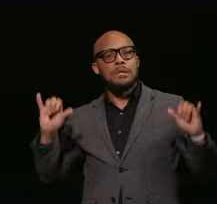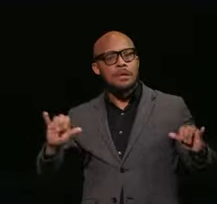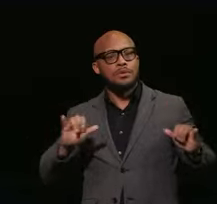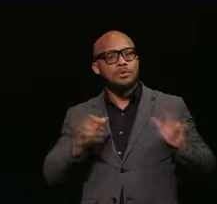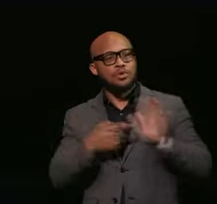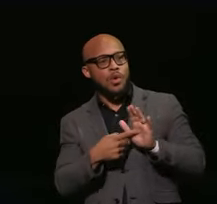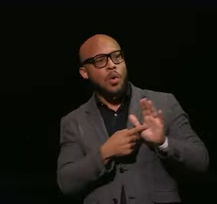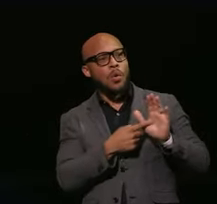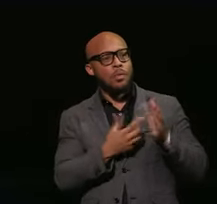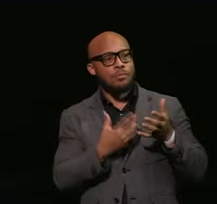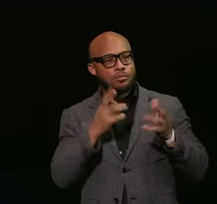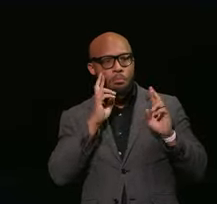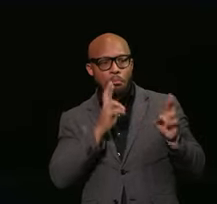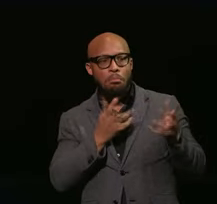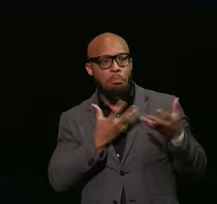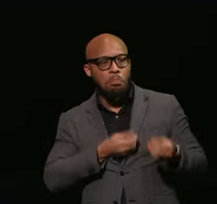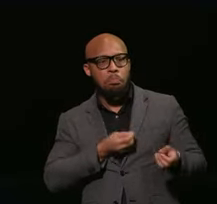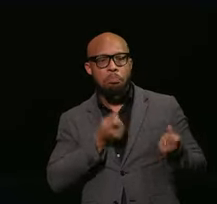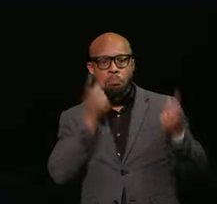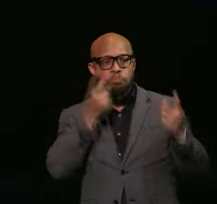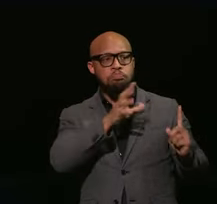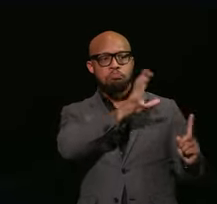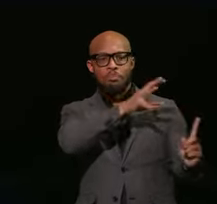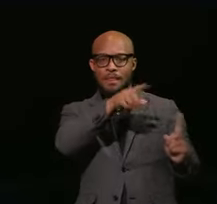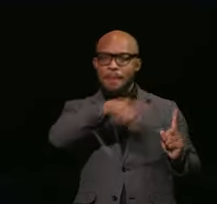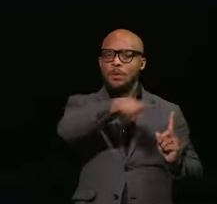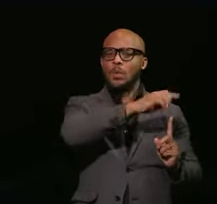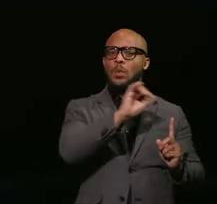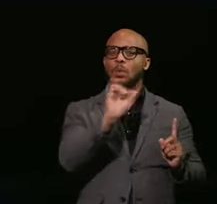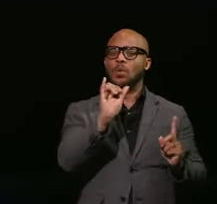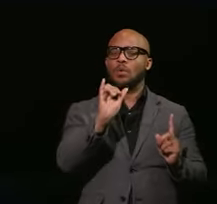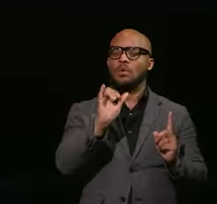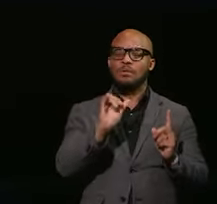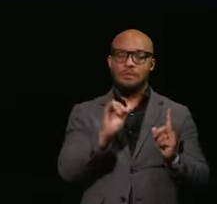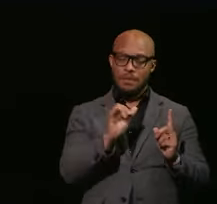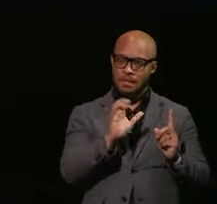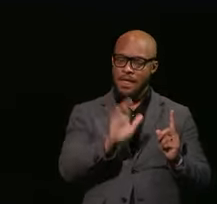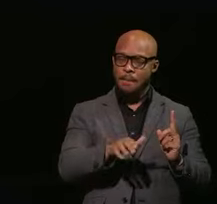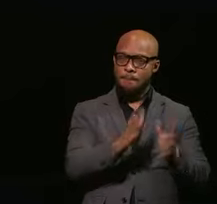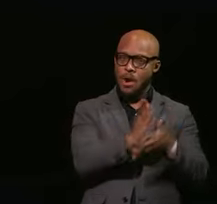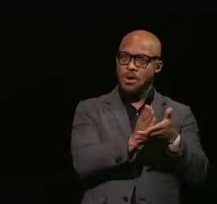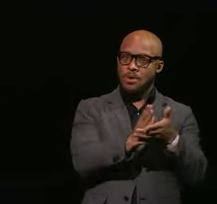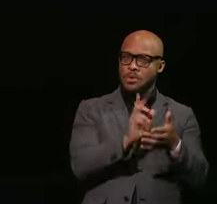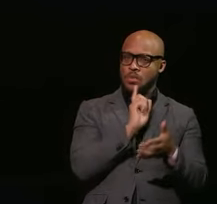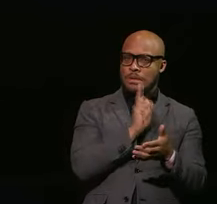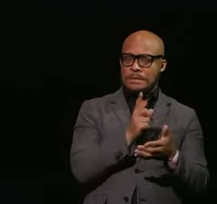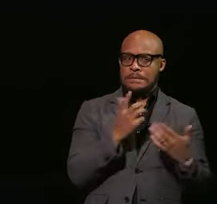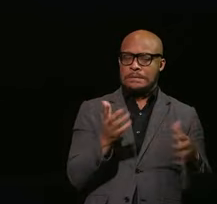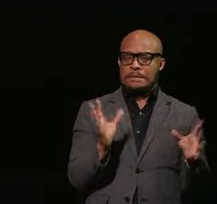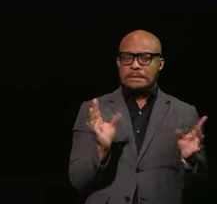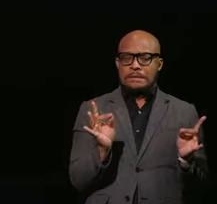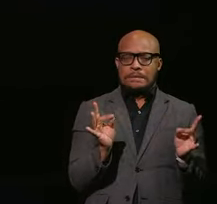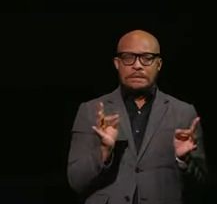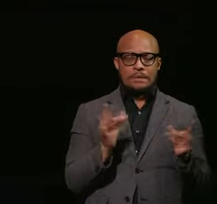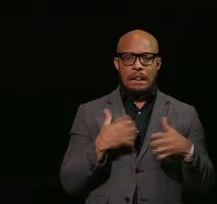in, especially when they come to the home and kind of are asking, you know, how long are these filmmakers going to be